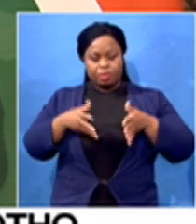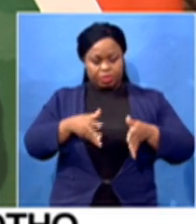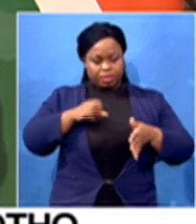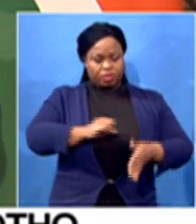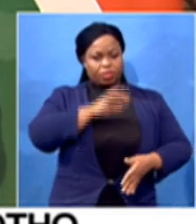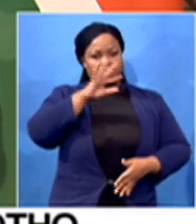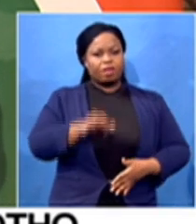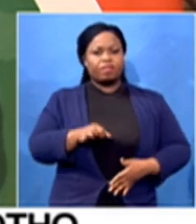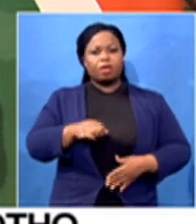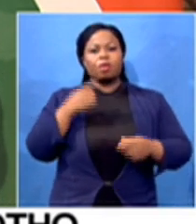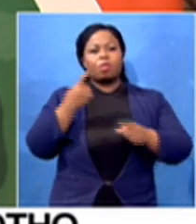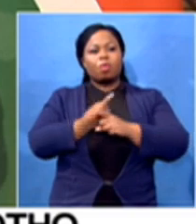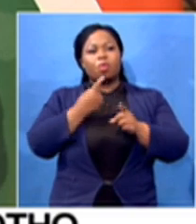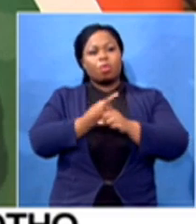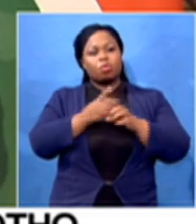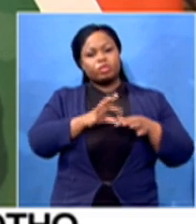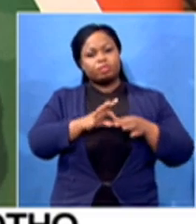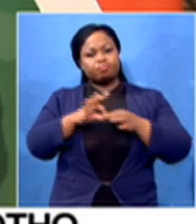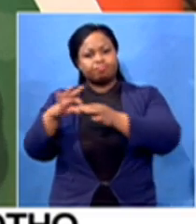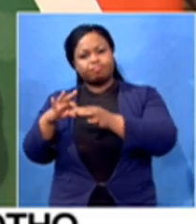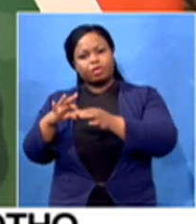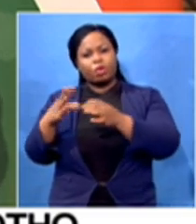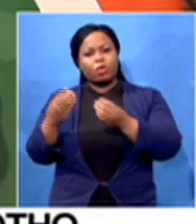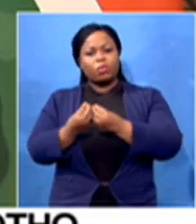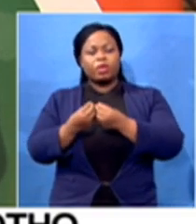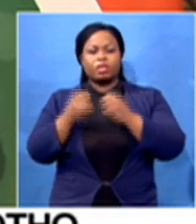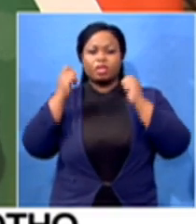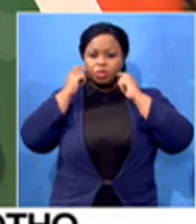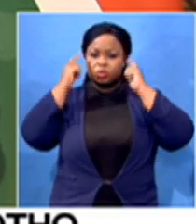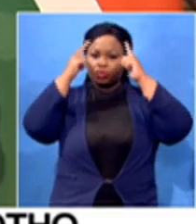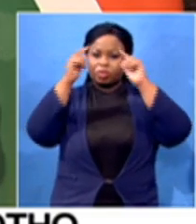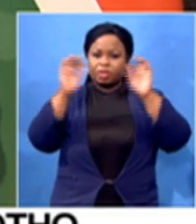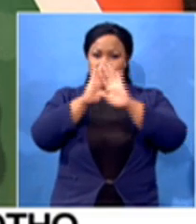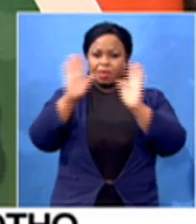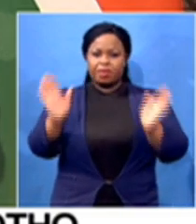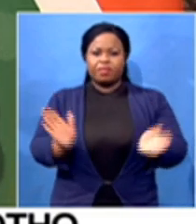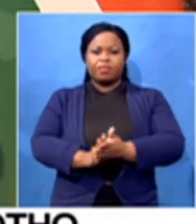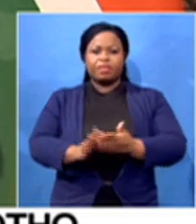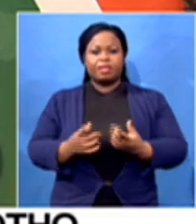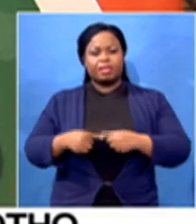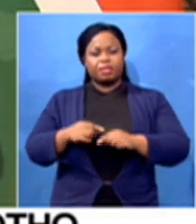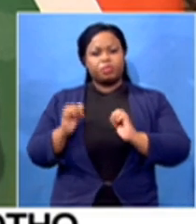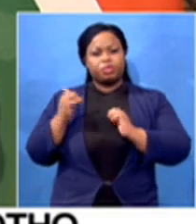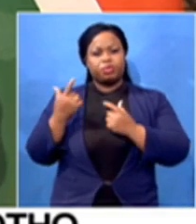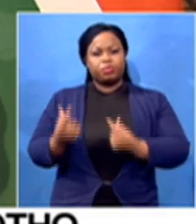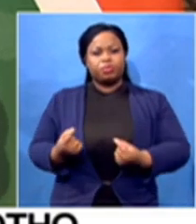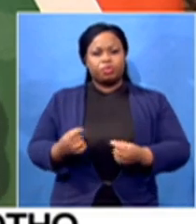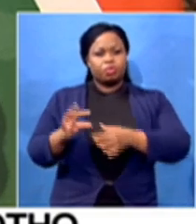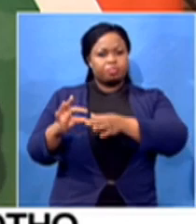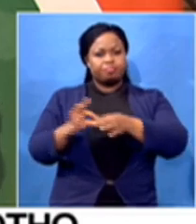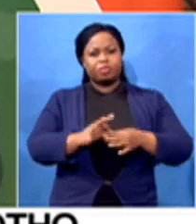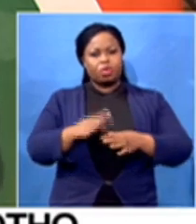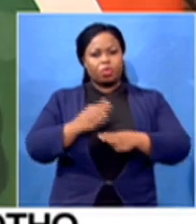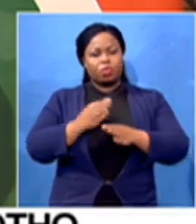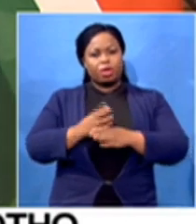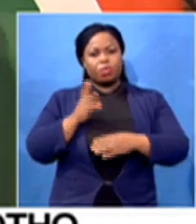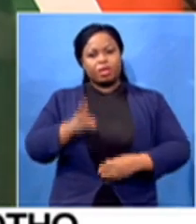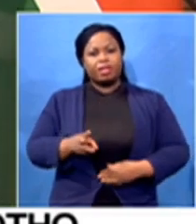Lesotho ka tsela tsohle, ho nthong tsohle tse hara rona le Lesotho. Ka